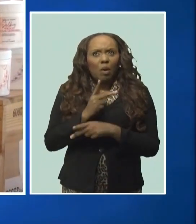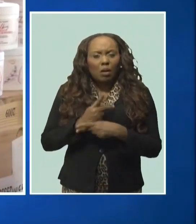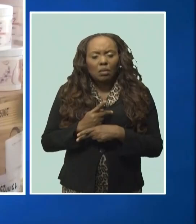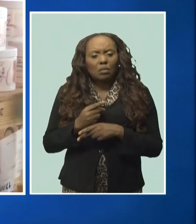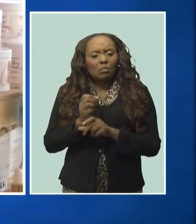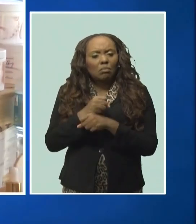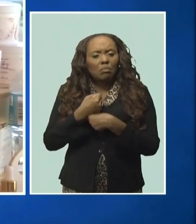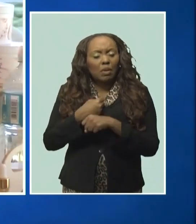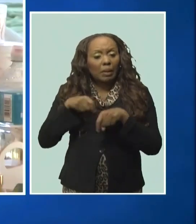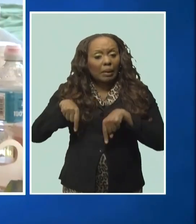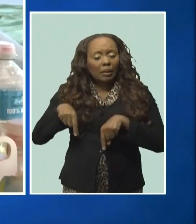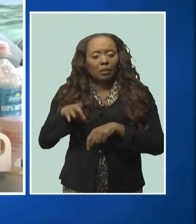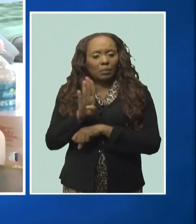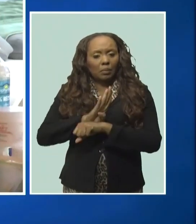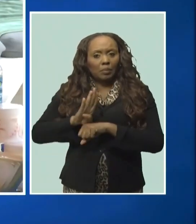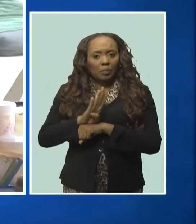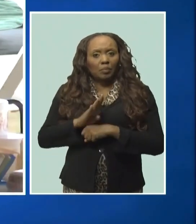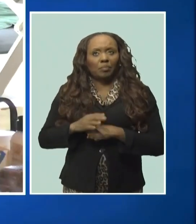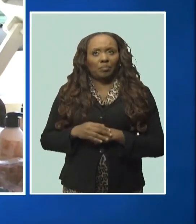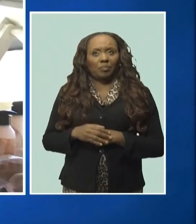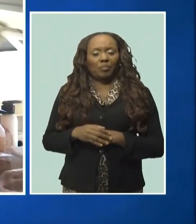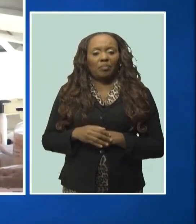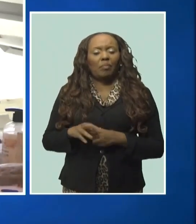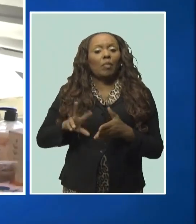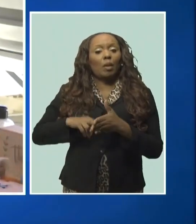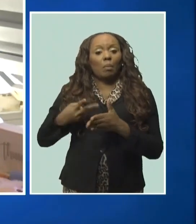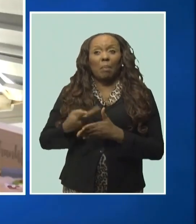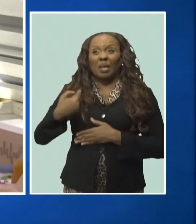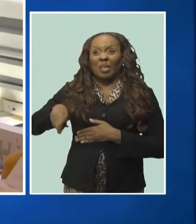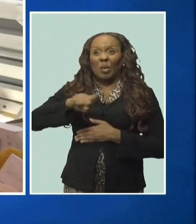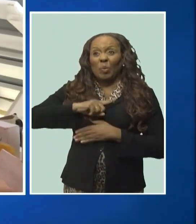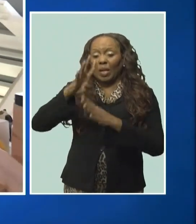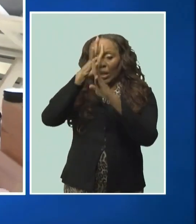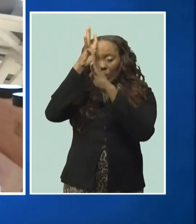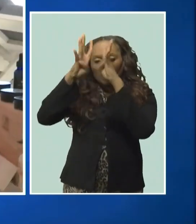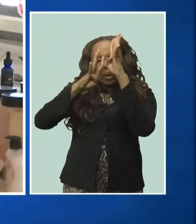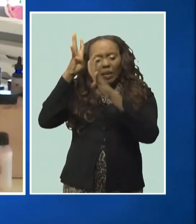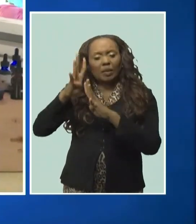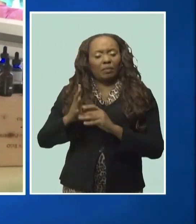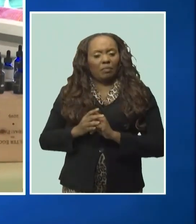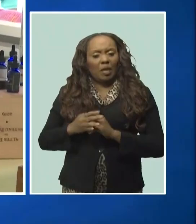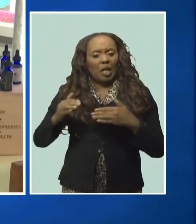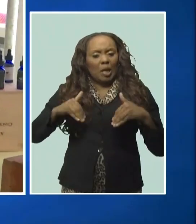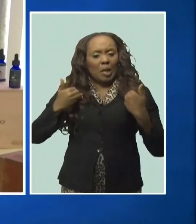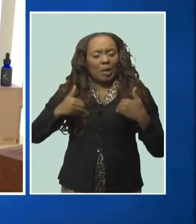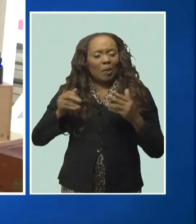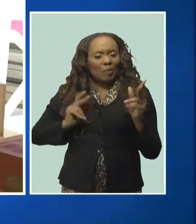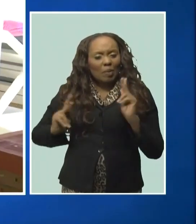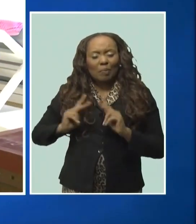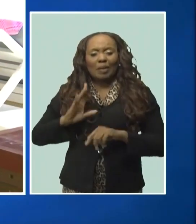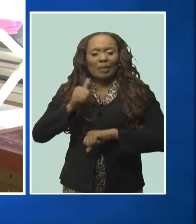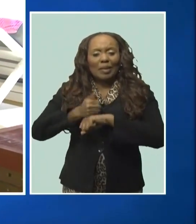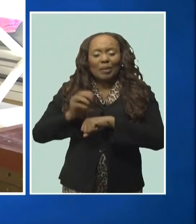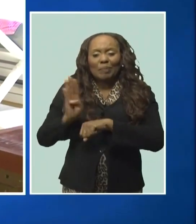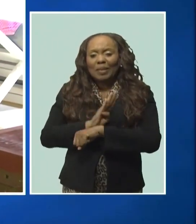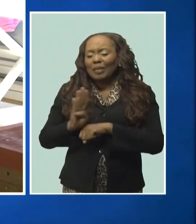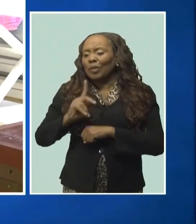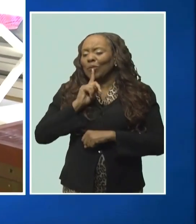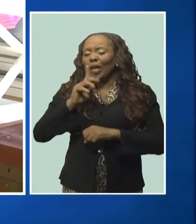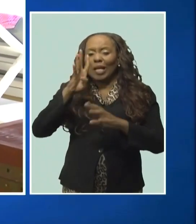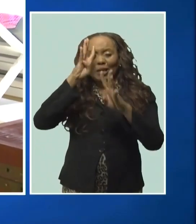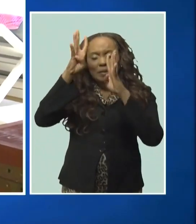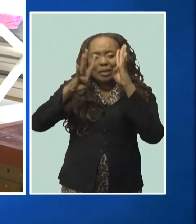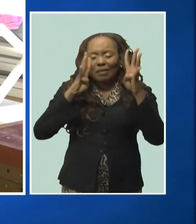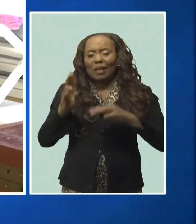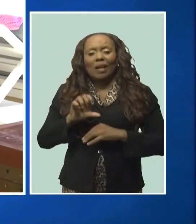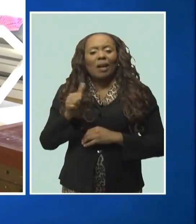made products. It says a lot about the creativity of Barbadian youth entrepreneurs, and other hotels can